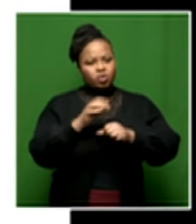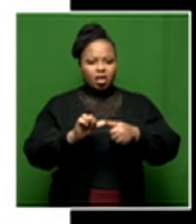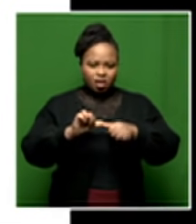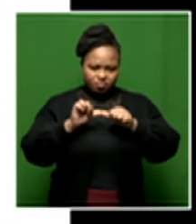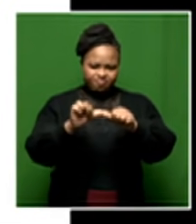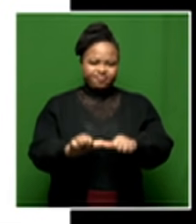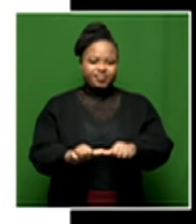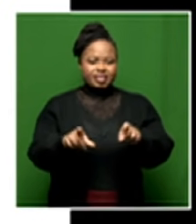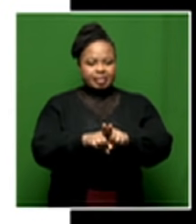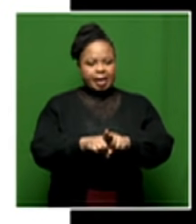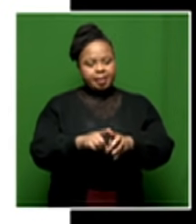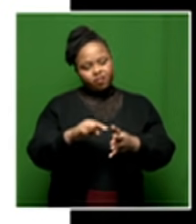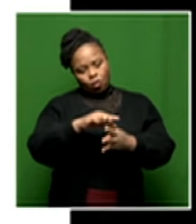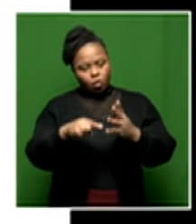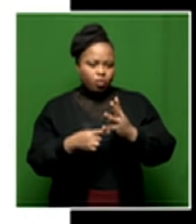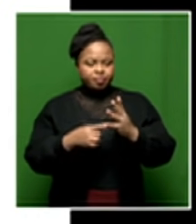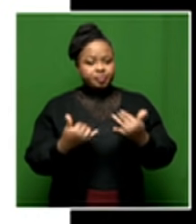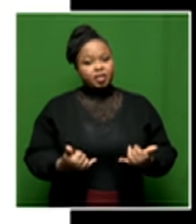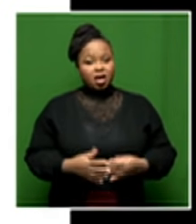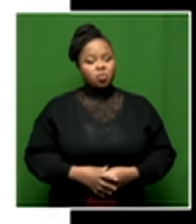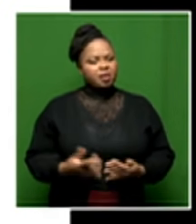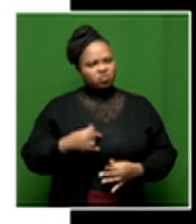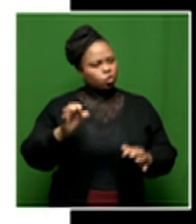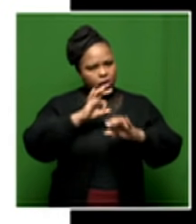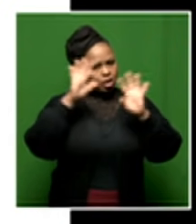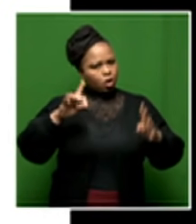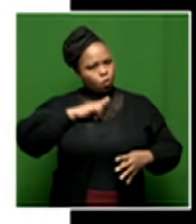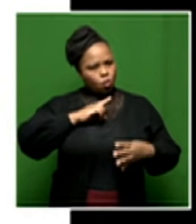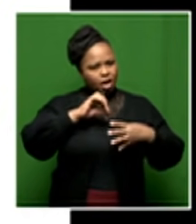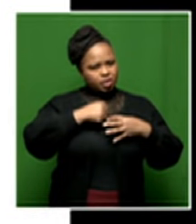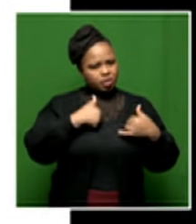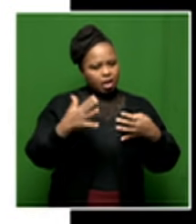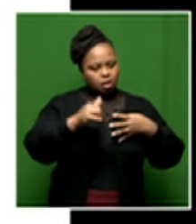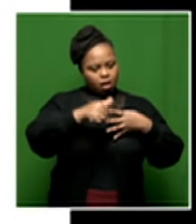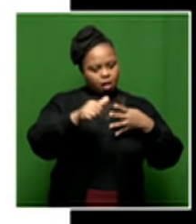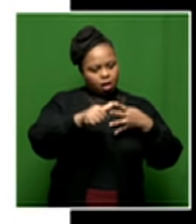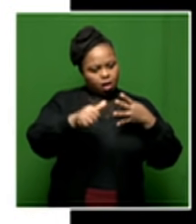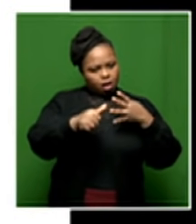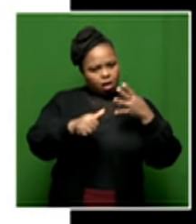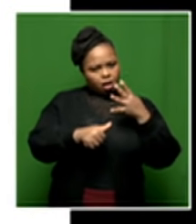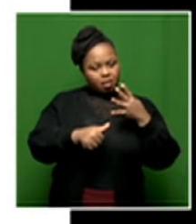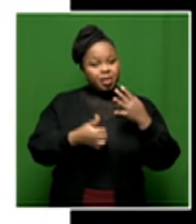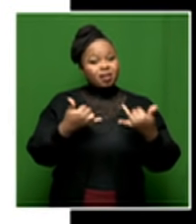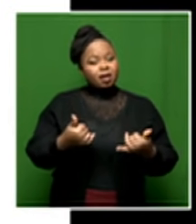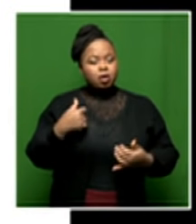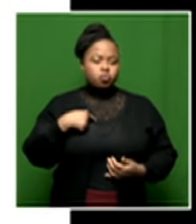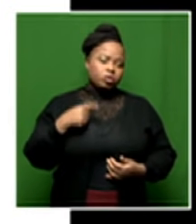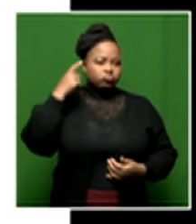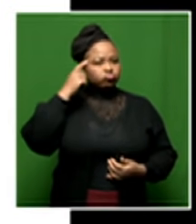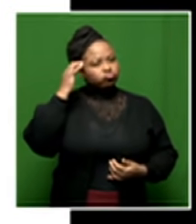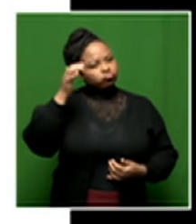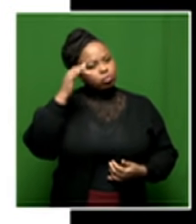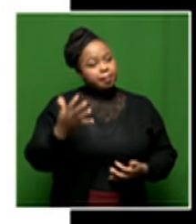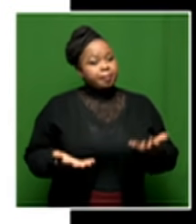that's very different, and I guess the dynamics are not always clear why that would occur. And one of the thoughts were around,